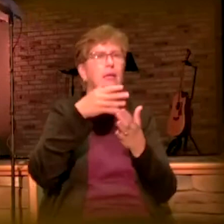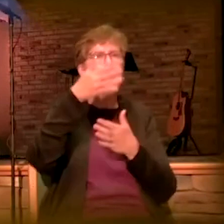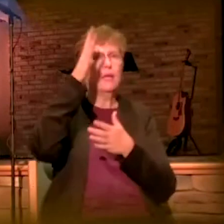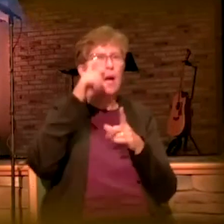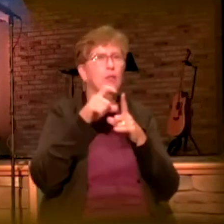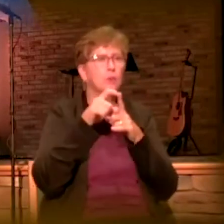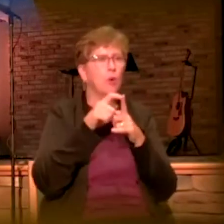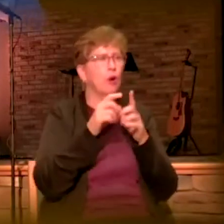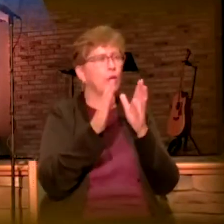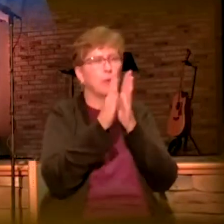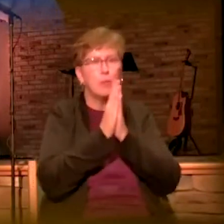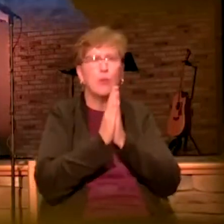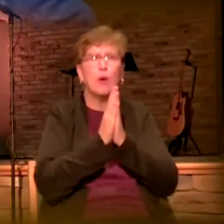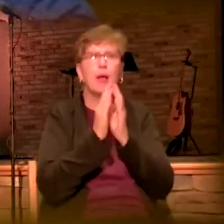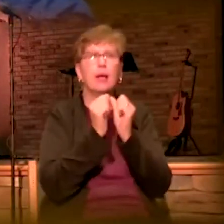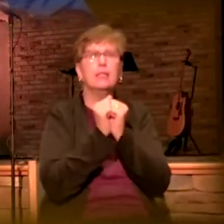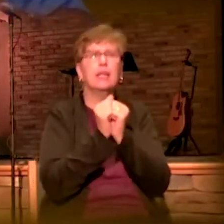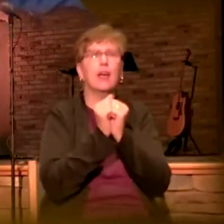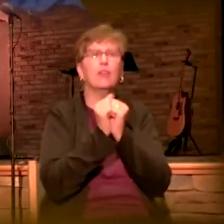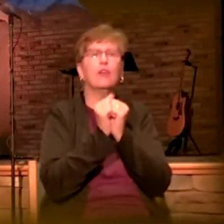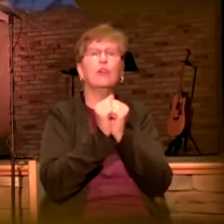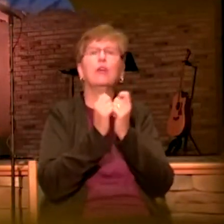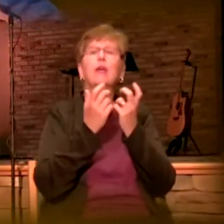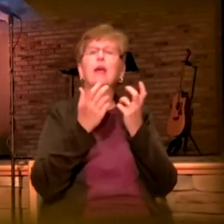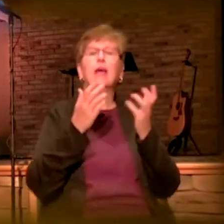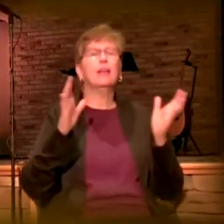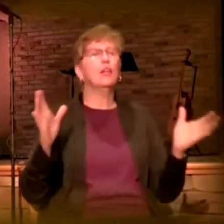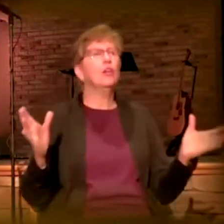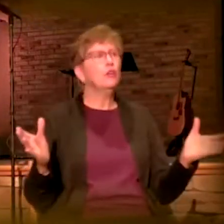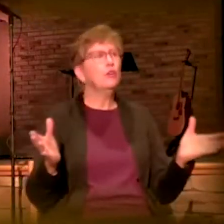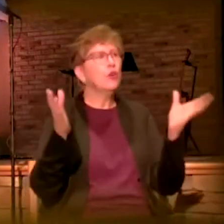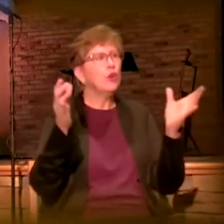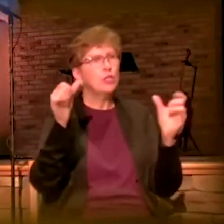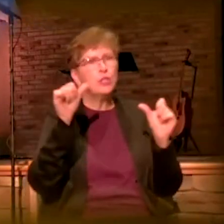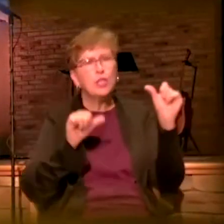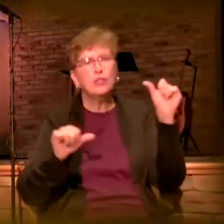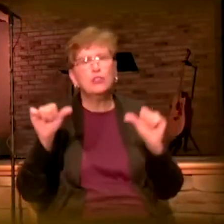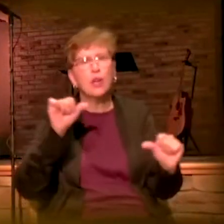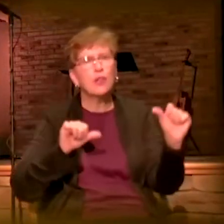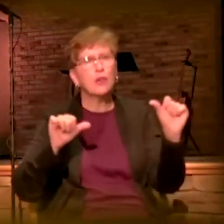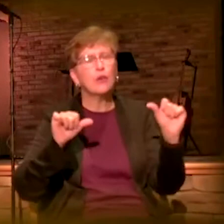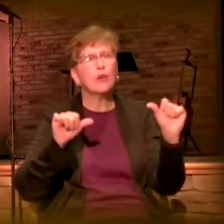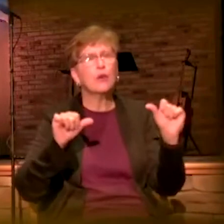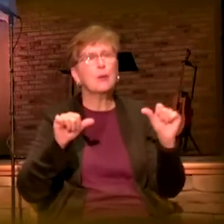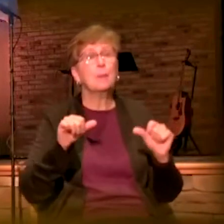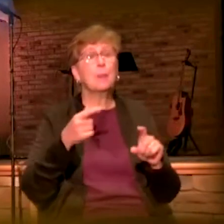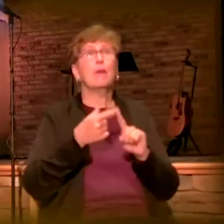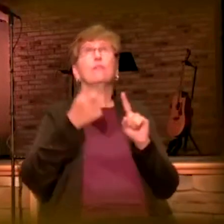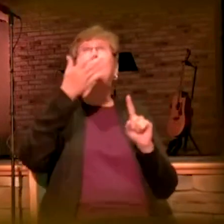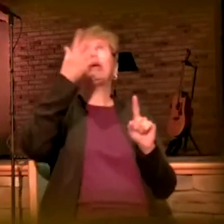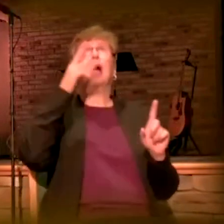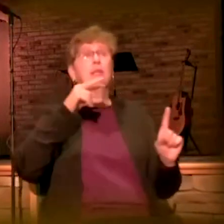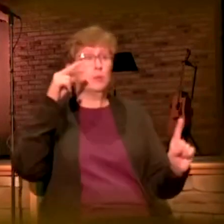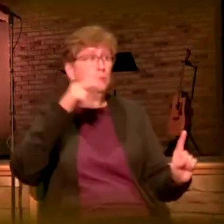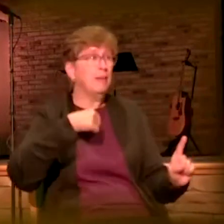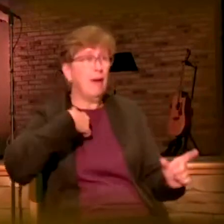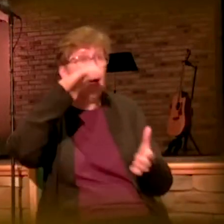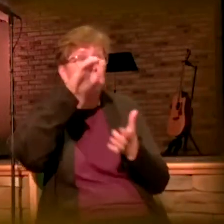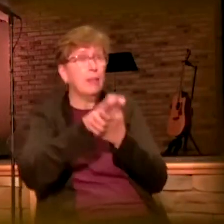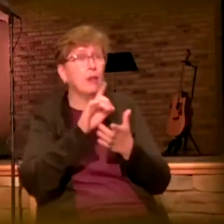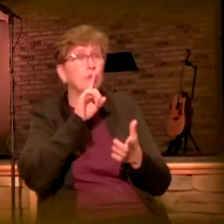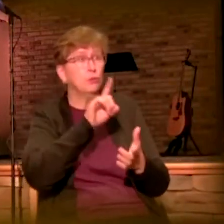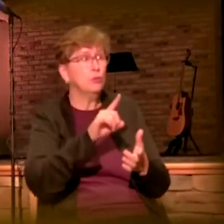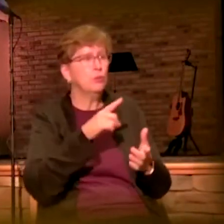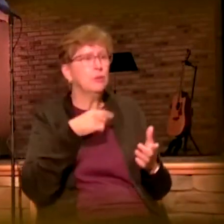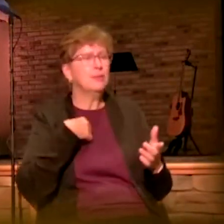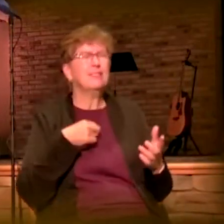pray together, and to encourage one another. And I really believe from God's perspective, it's not an